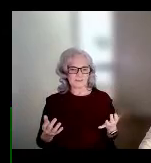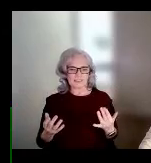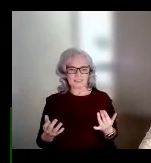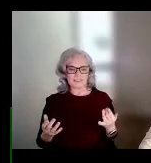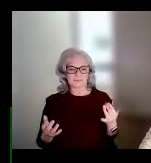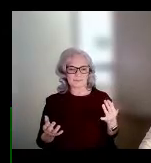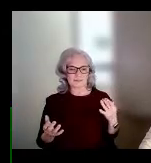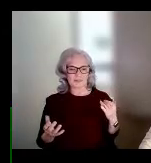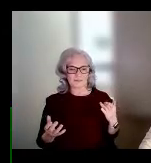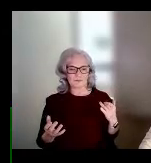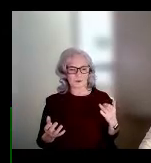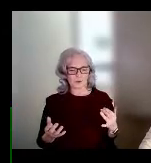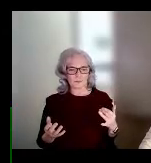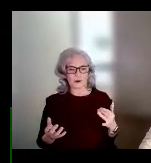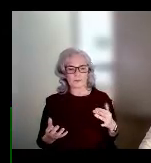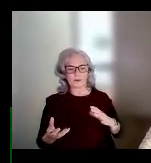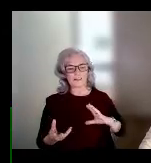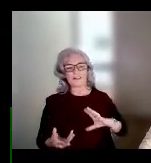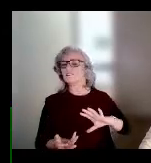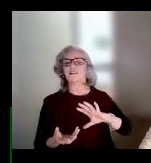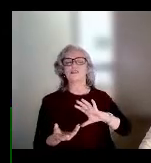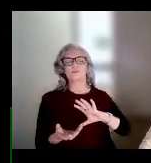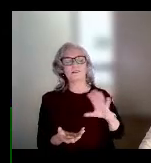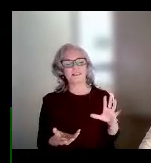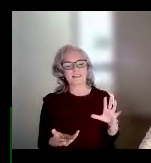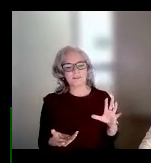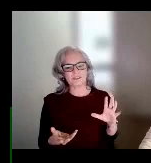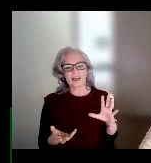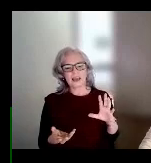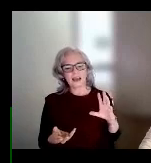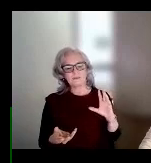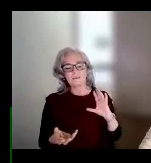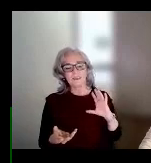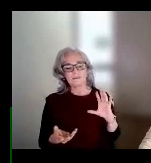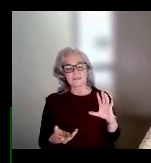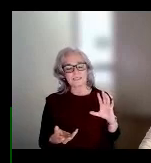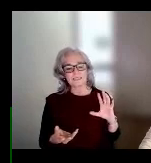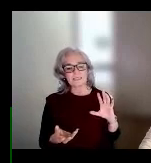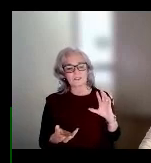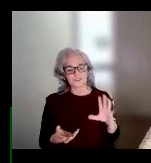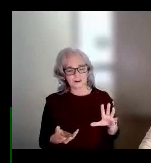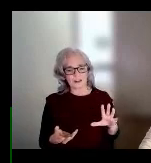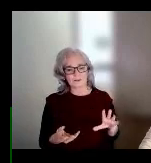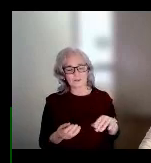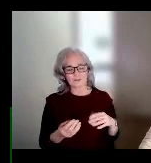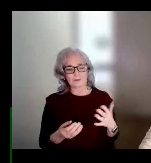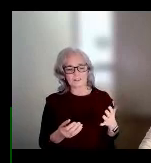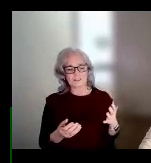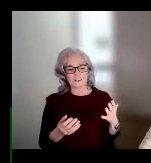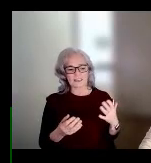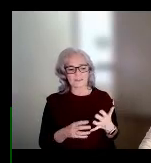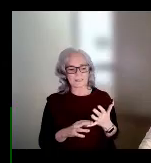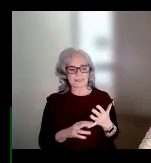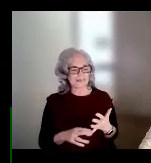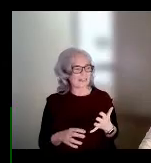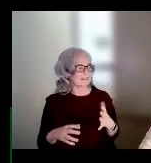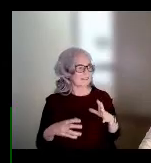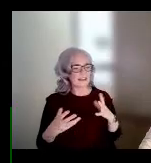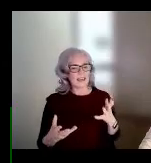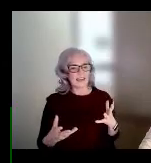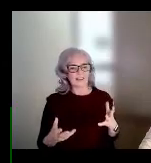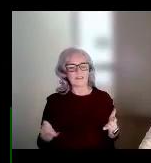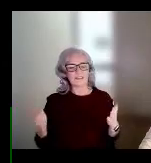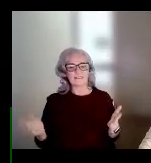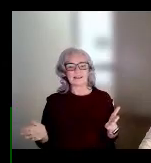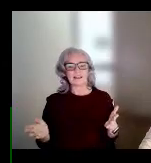Education that's visible, accessible and role appropriate. And so that's what we see with some of the MND Australia resources like MND